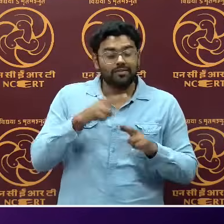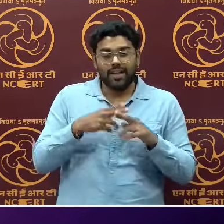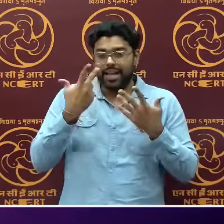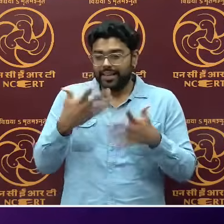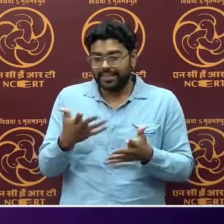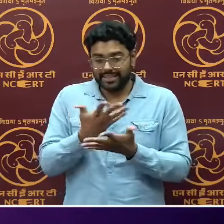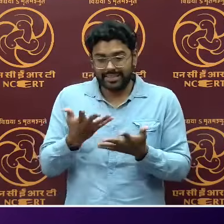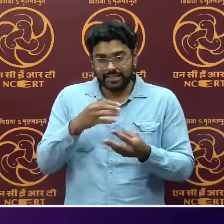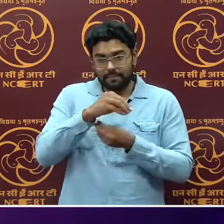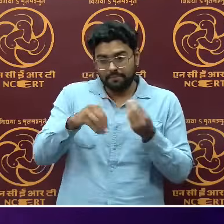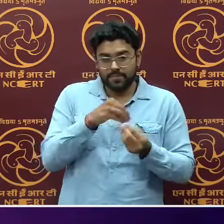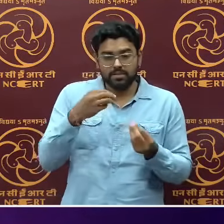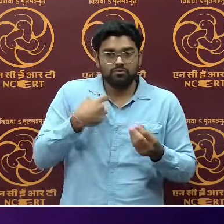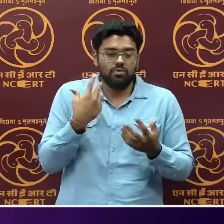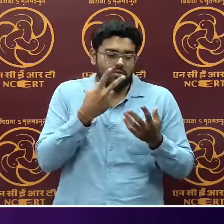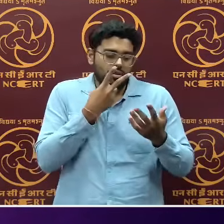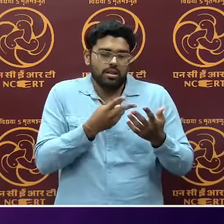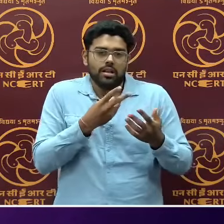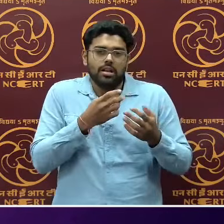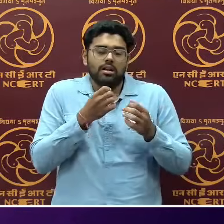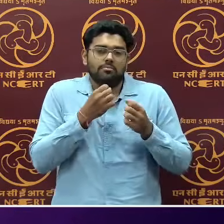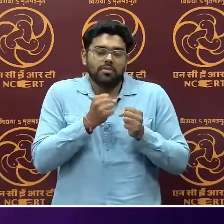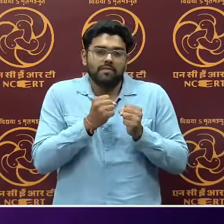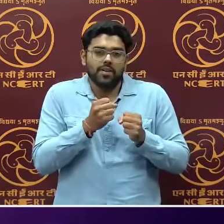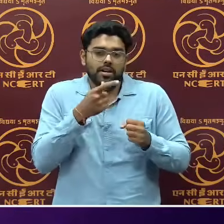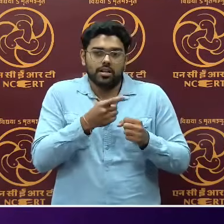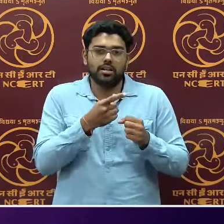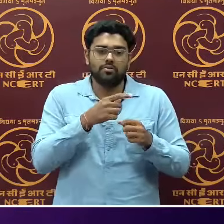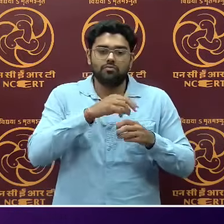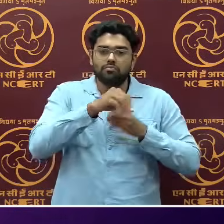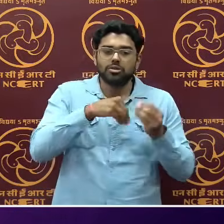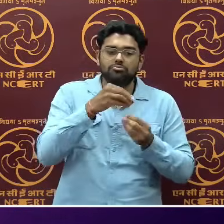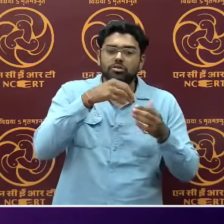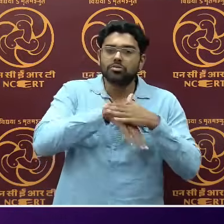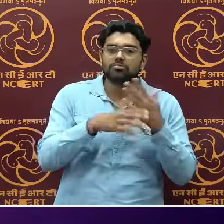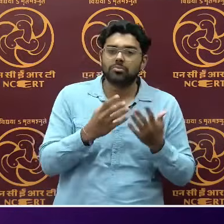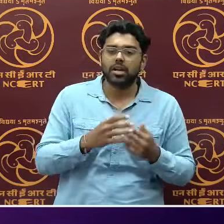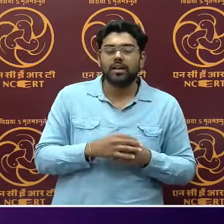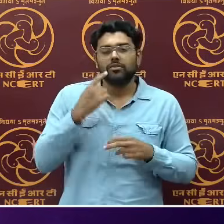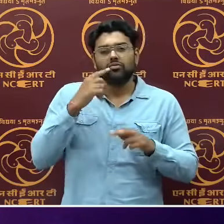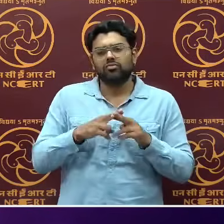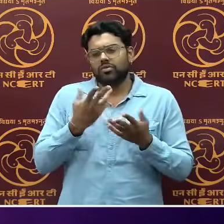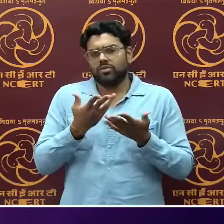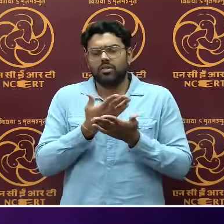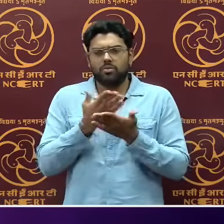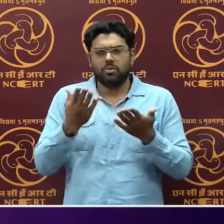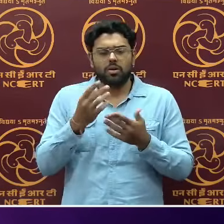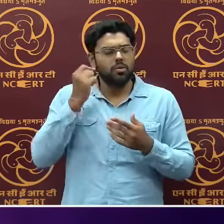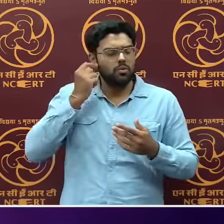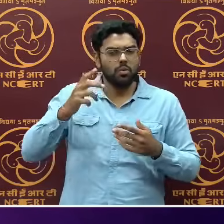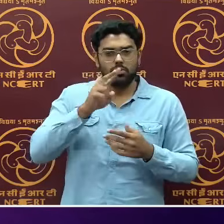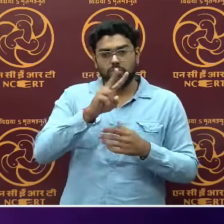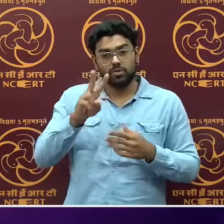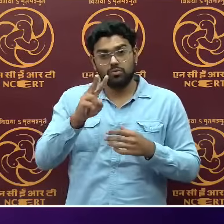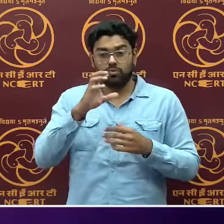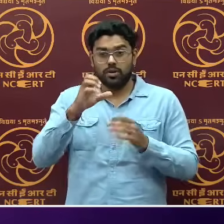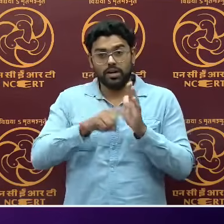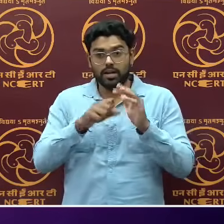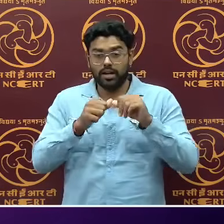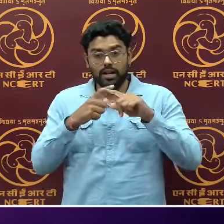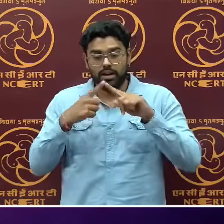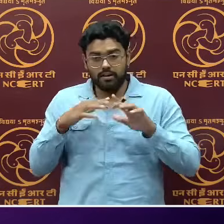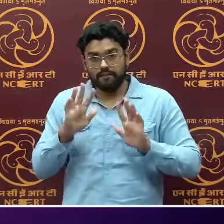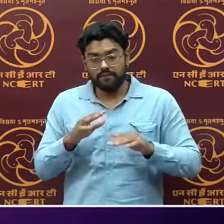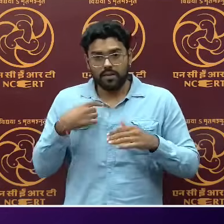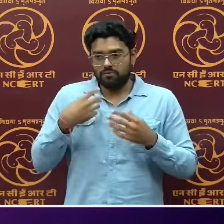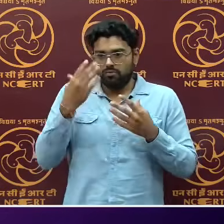is mixed, we are not able to tell that what all is mixed, right? If you have a gold jewelry, 22 carat gold jewelry, we don't know